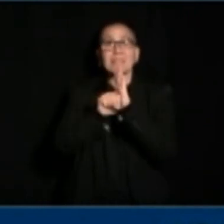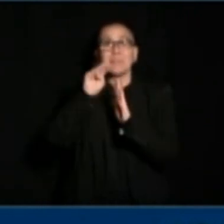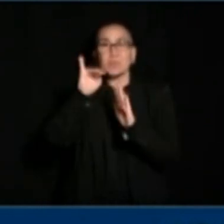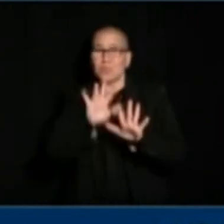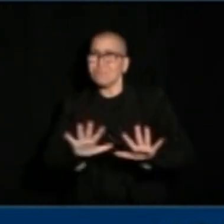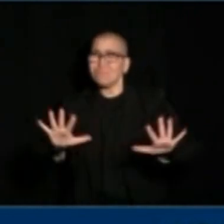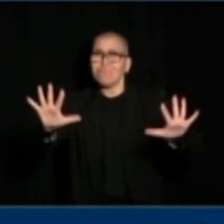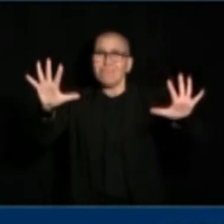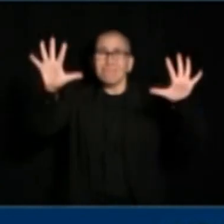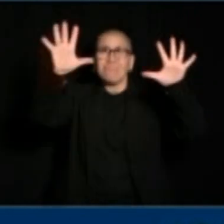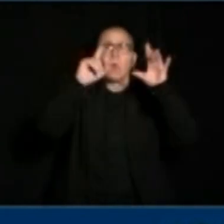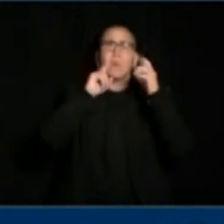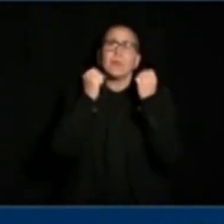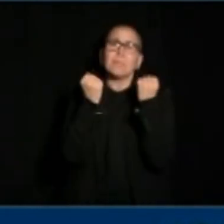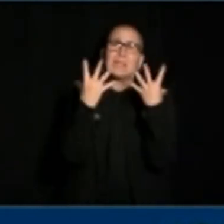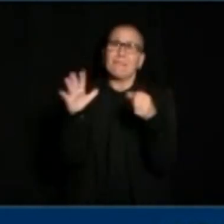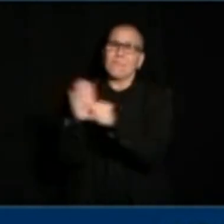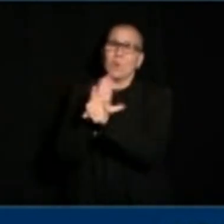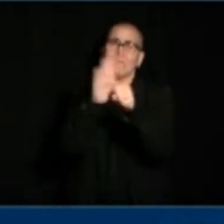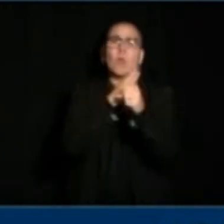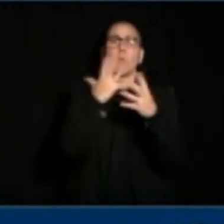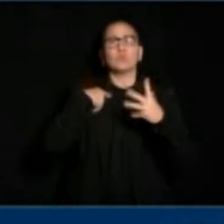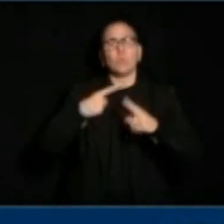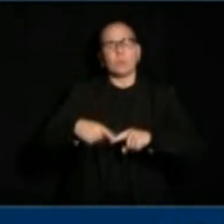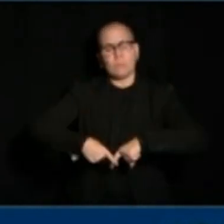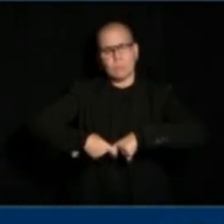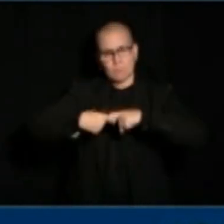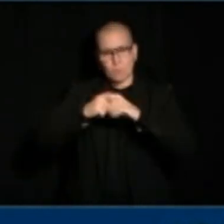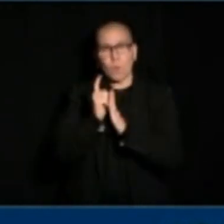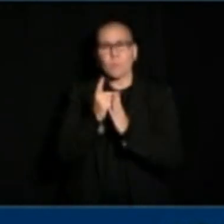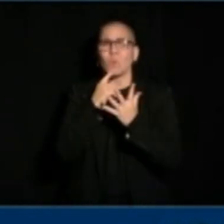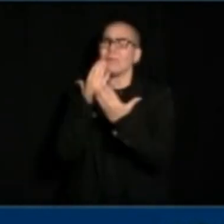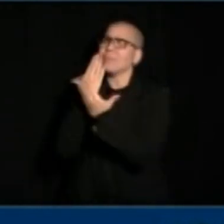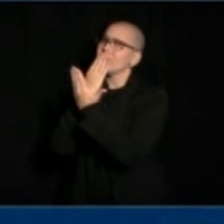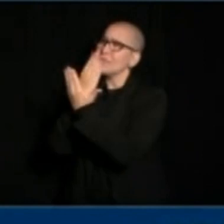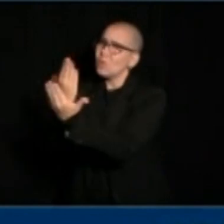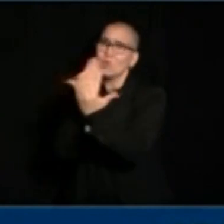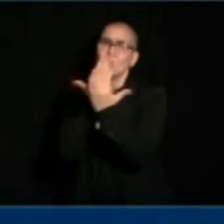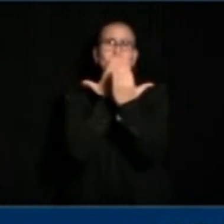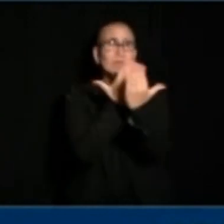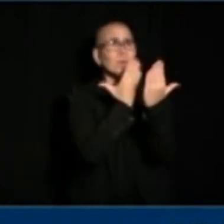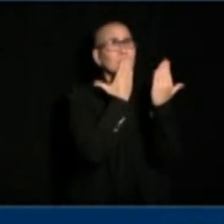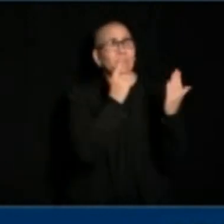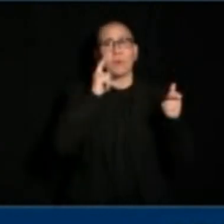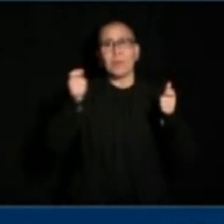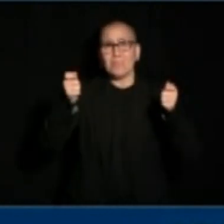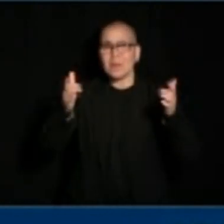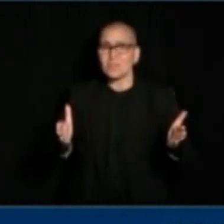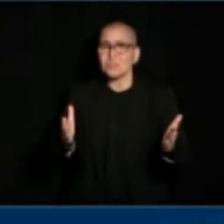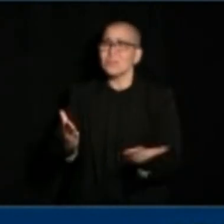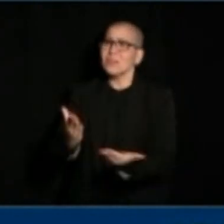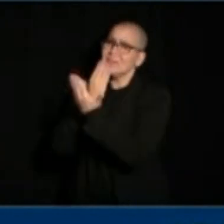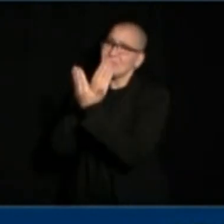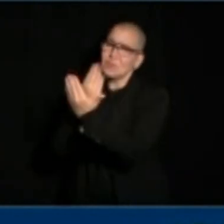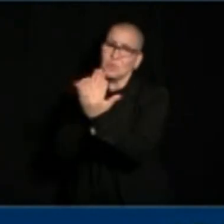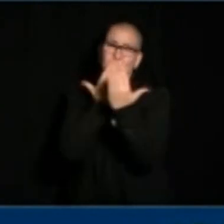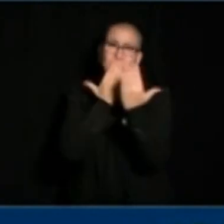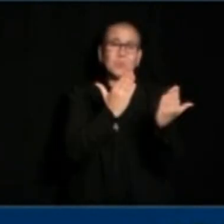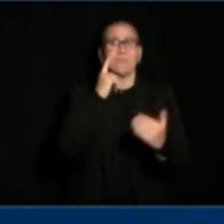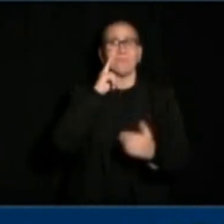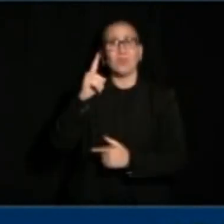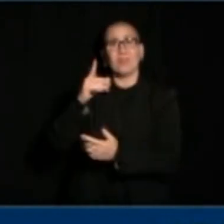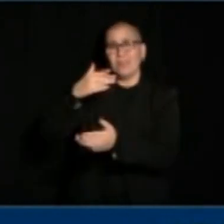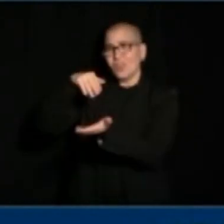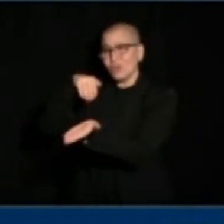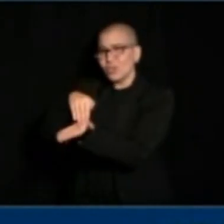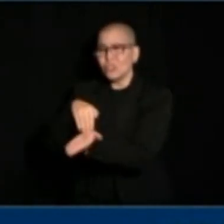to thank our hospital systems, thank the administrators in their hospital systems, and a special thank you to those frontline healthcare workers,